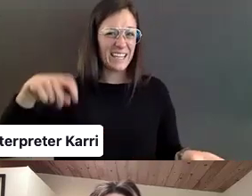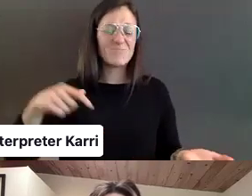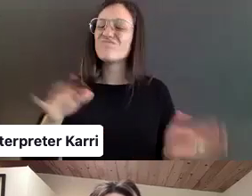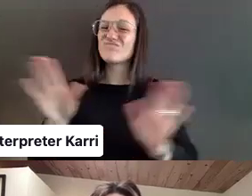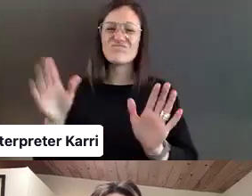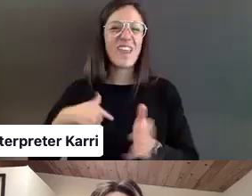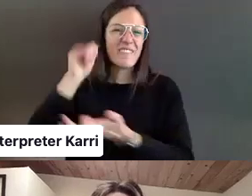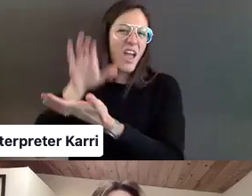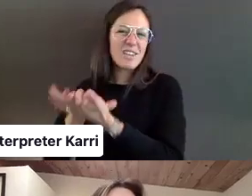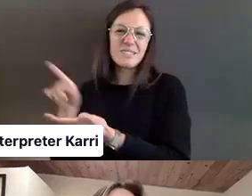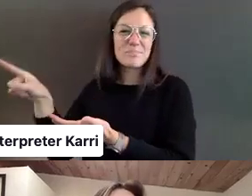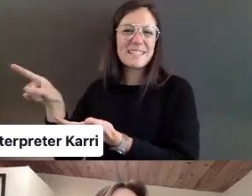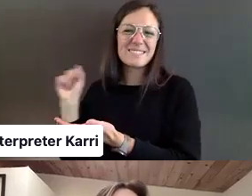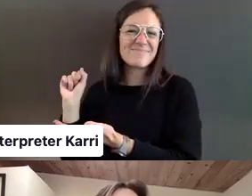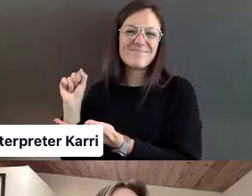a husband like that.